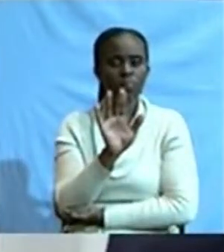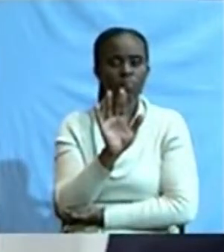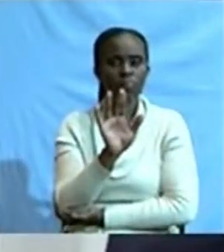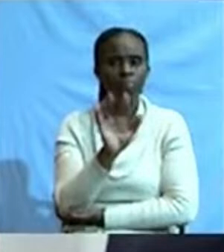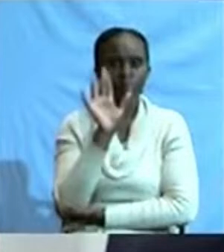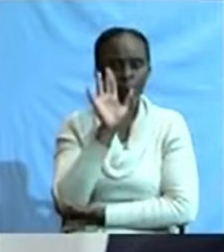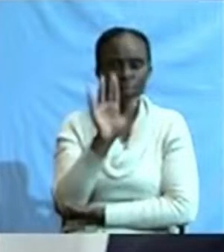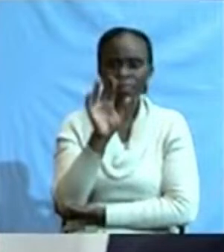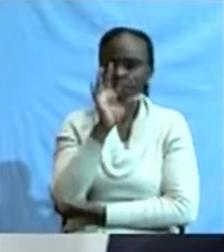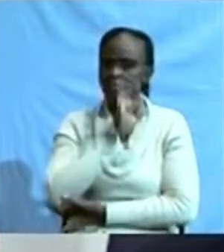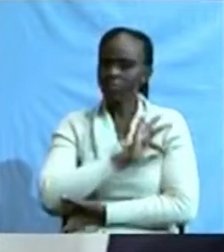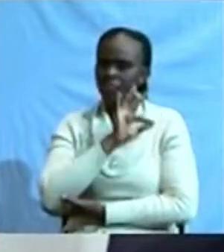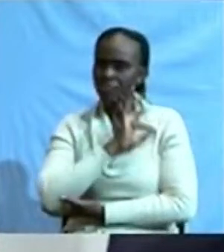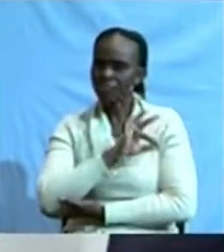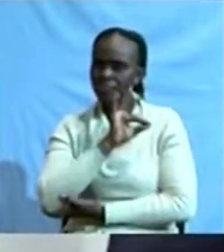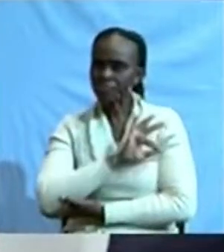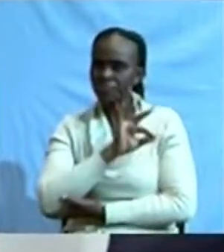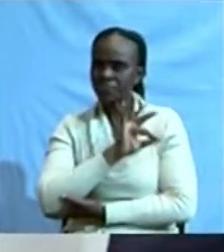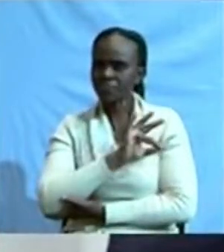wage bill,